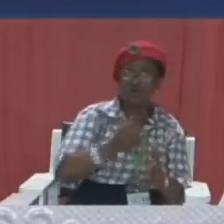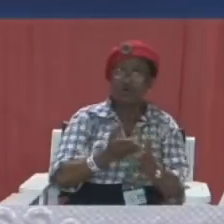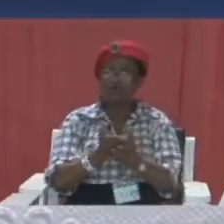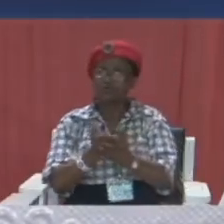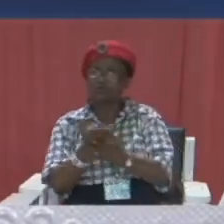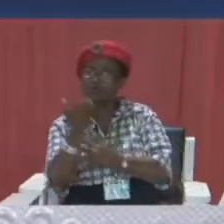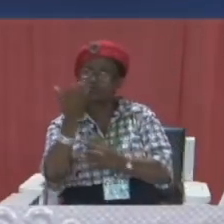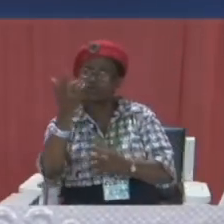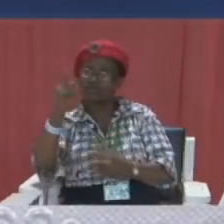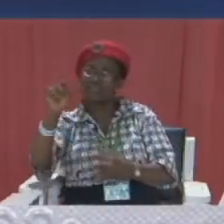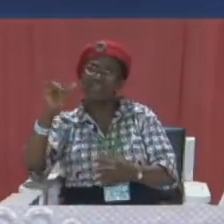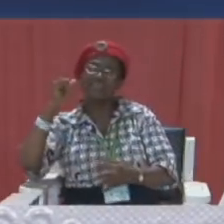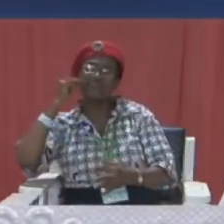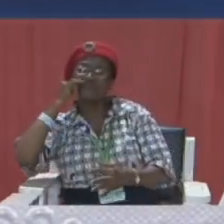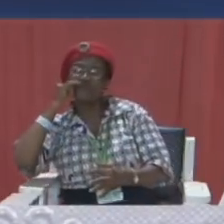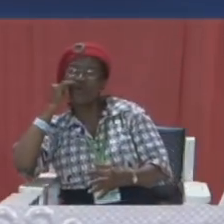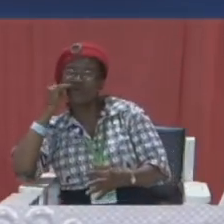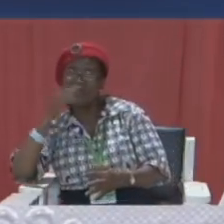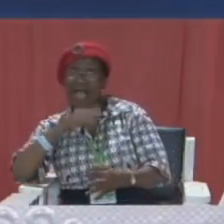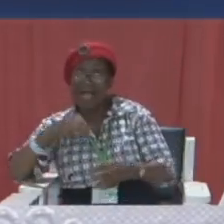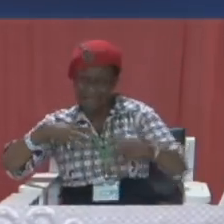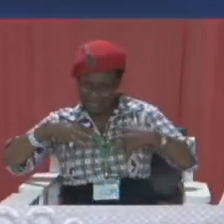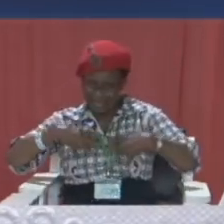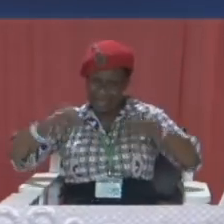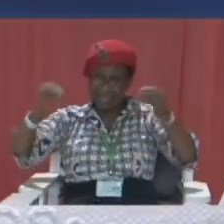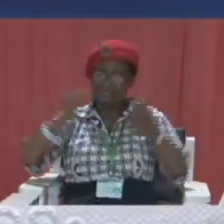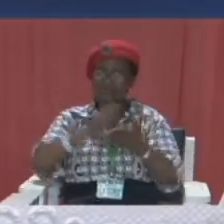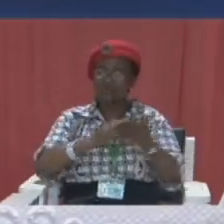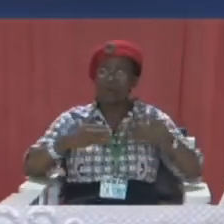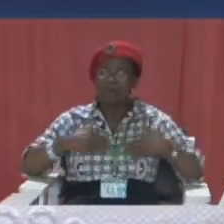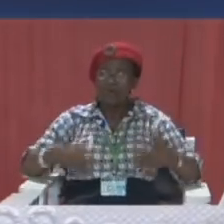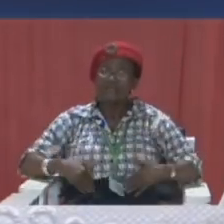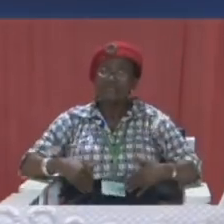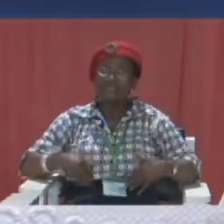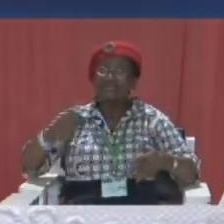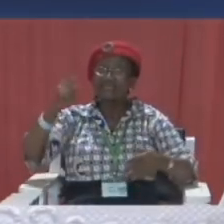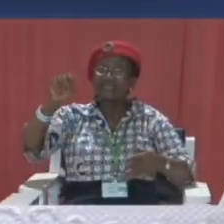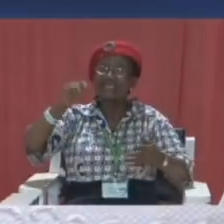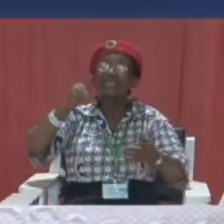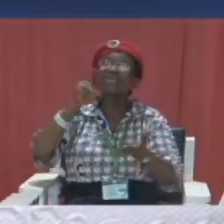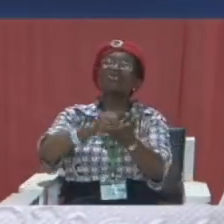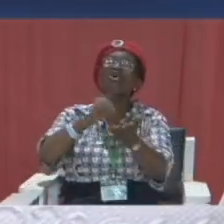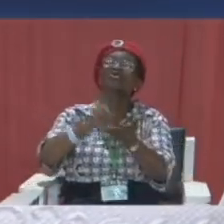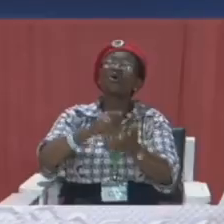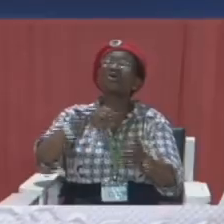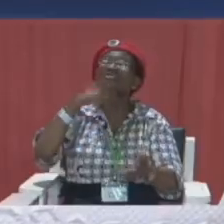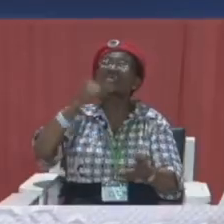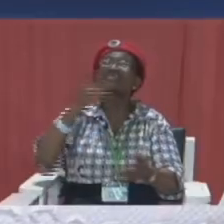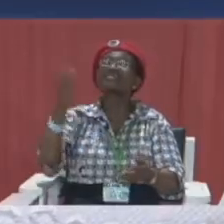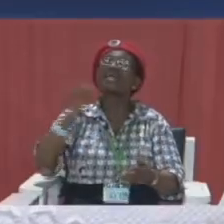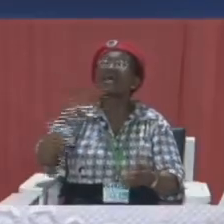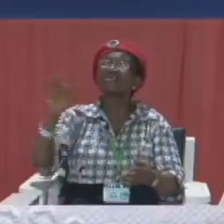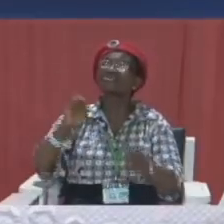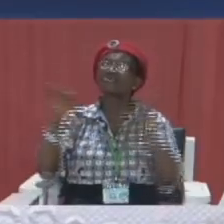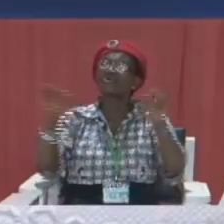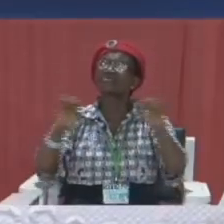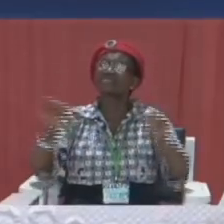And heal somebody that the doctors have said there is nothing more we can do.